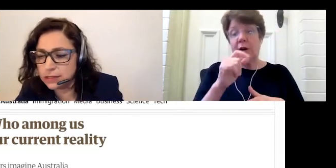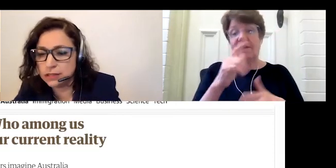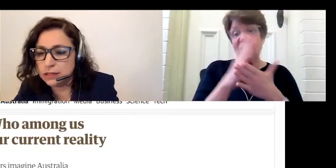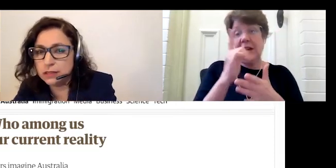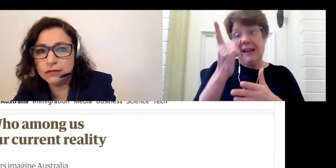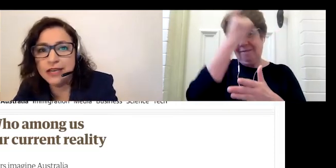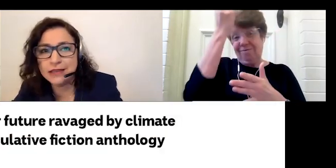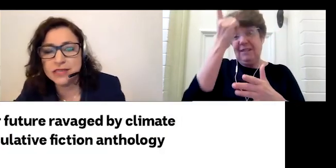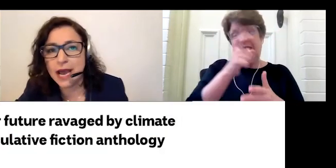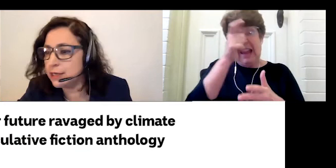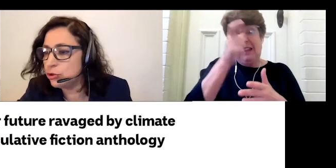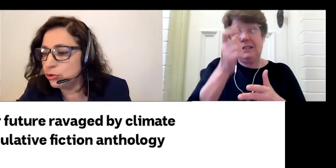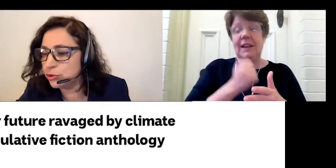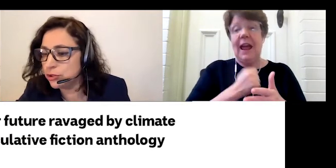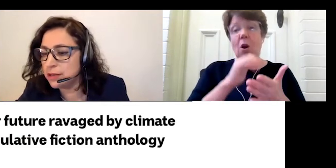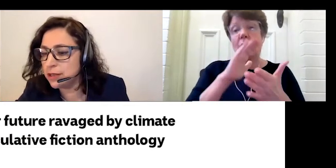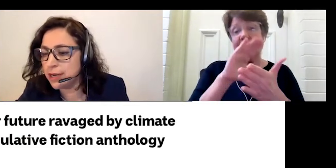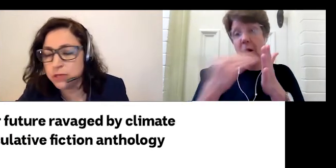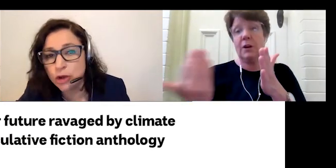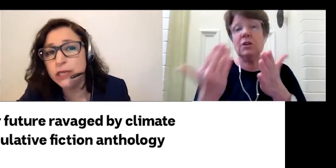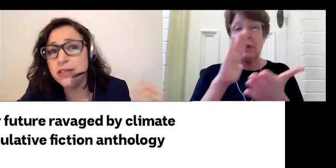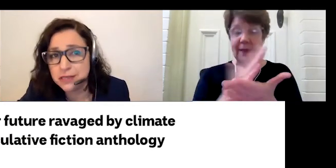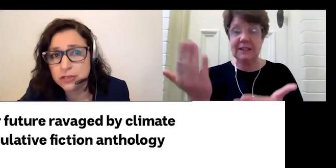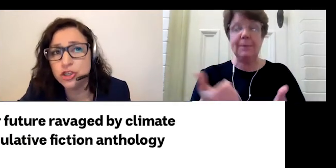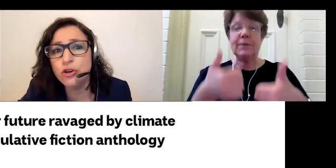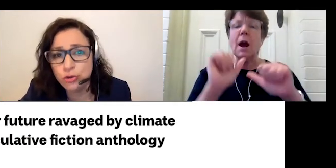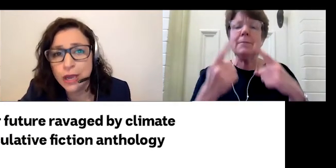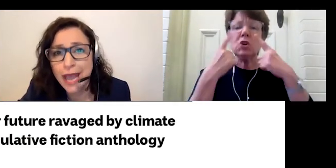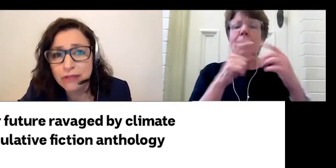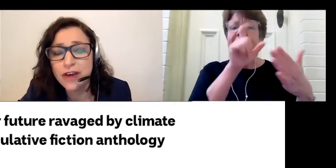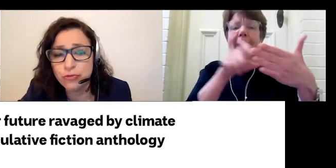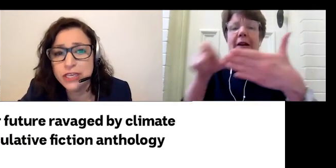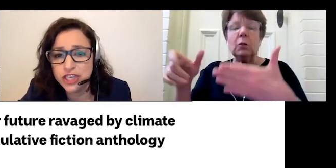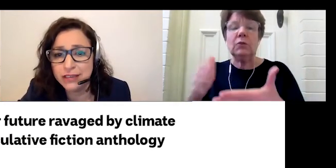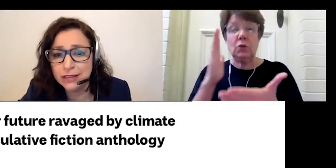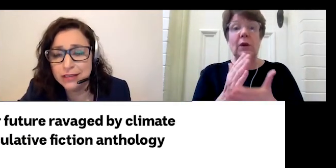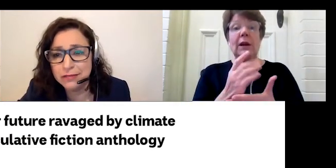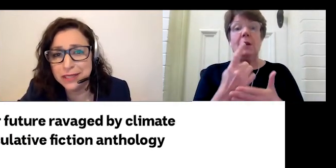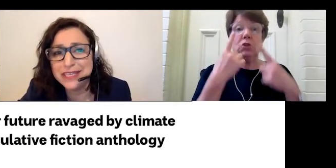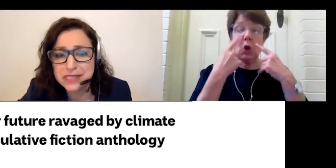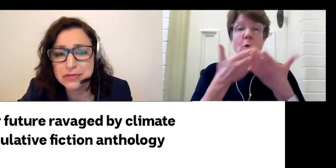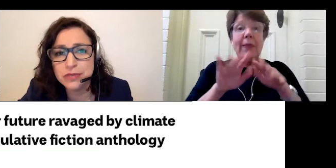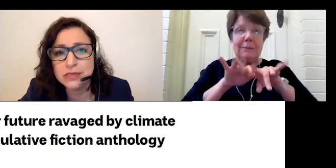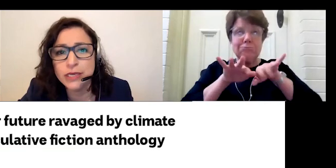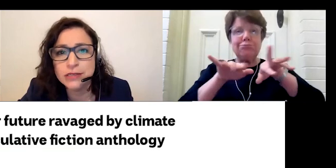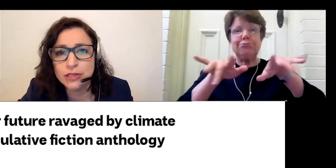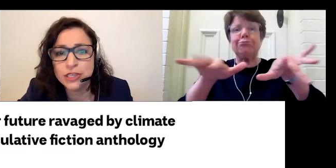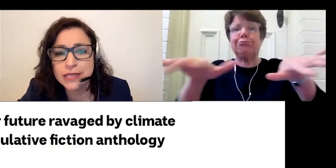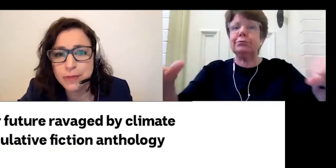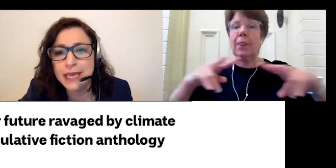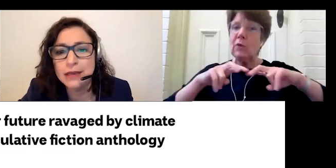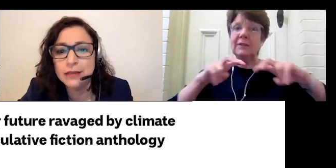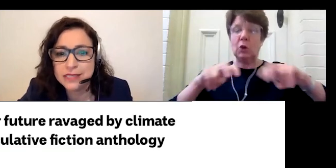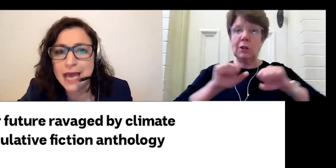And the next article, and I'm showing you these to show you how far-reaching this research